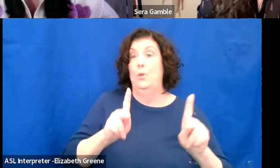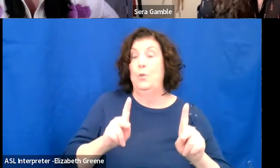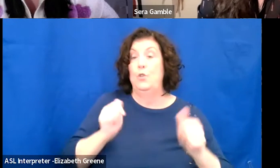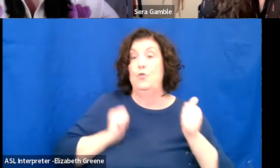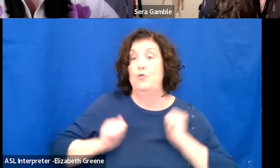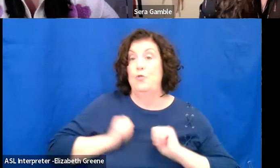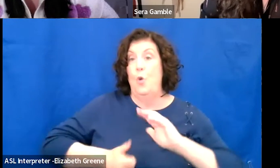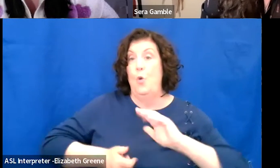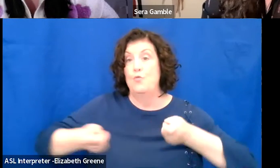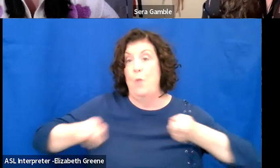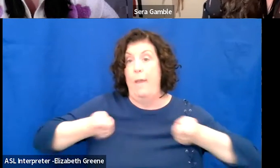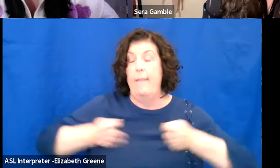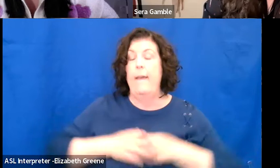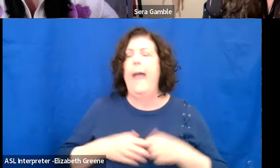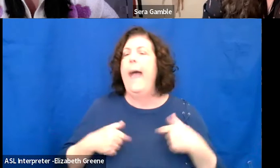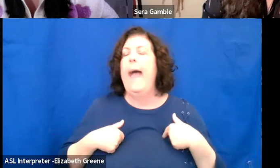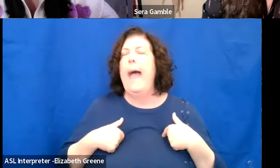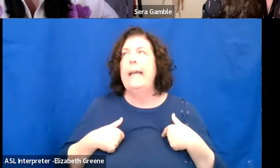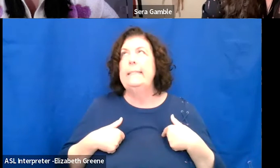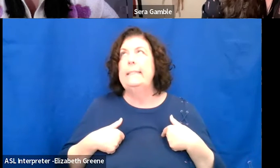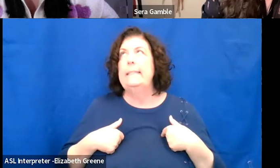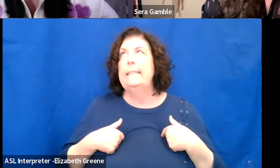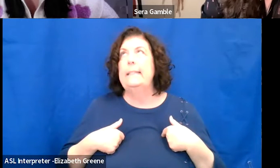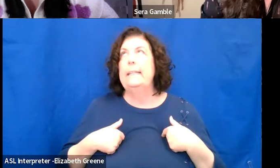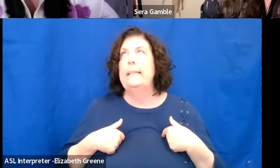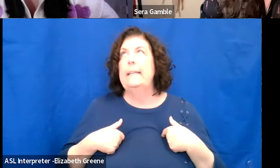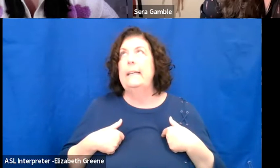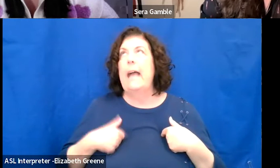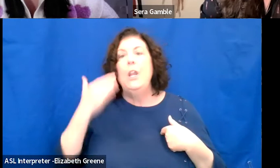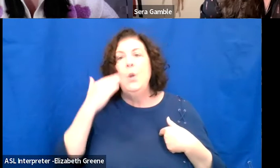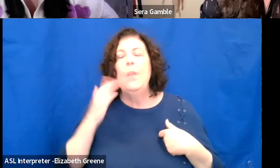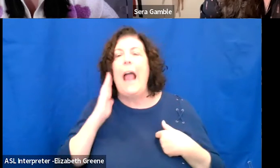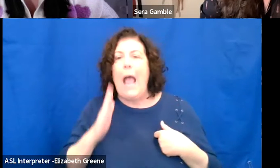didn't know by that time that like I was gonna make things work or die trying.